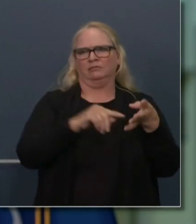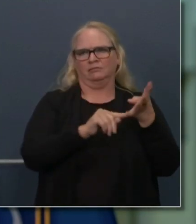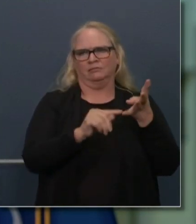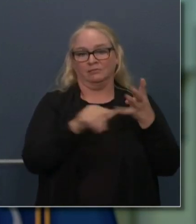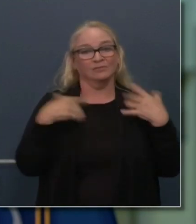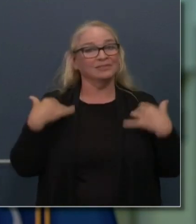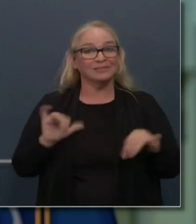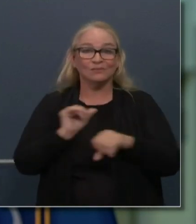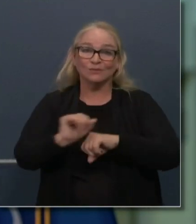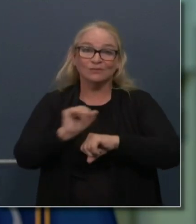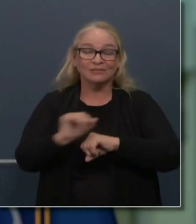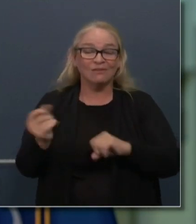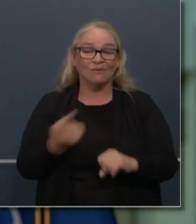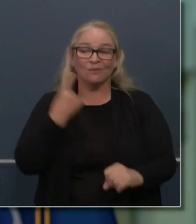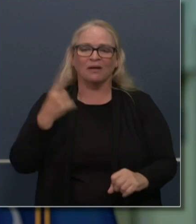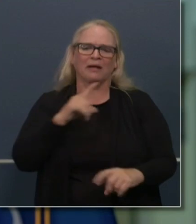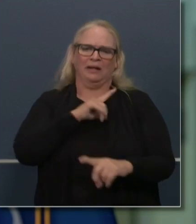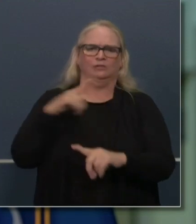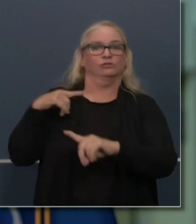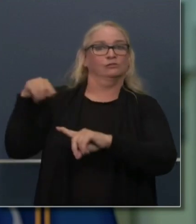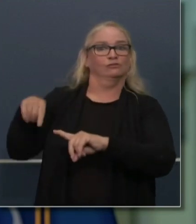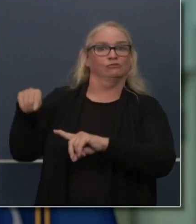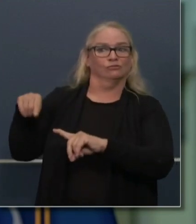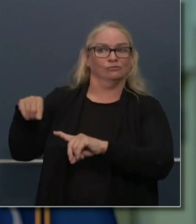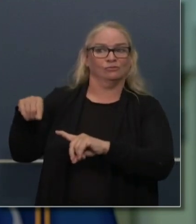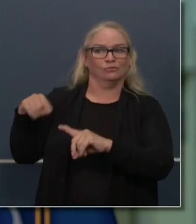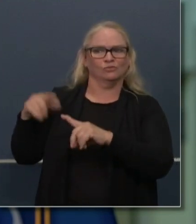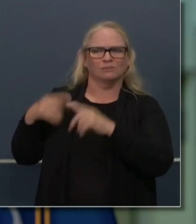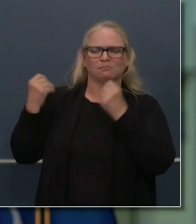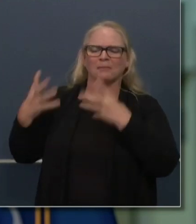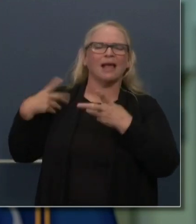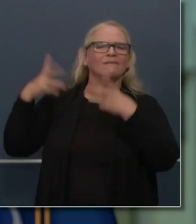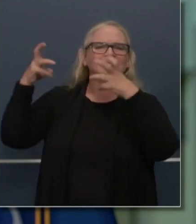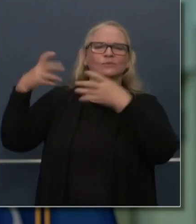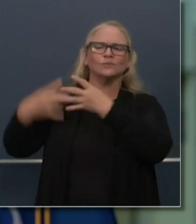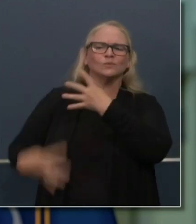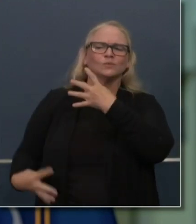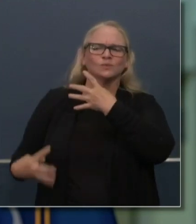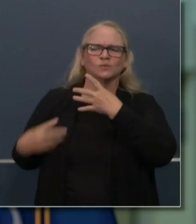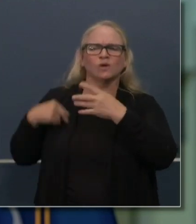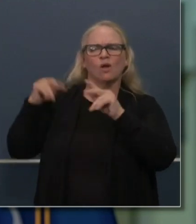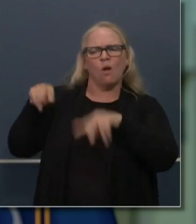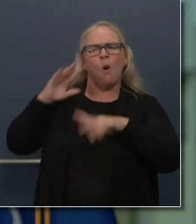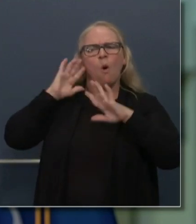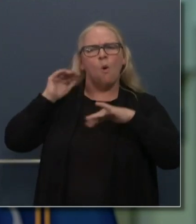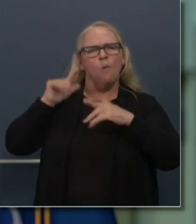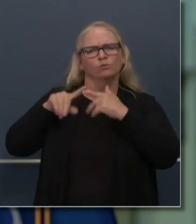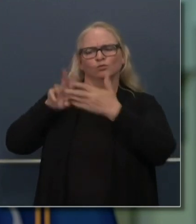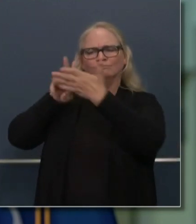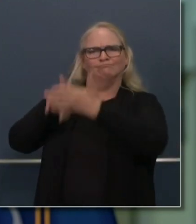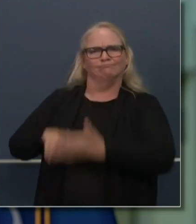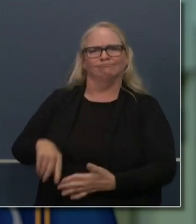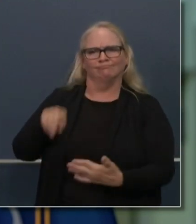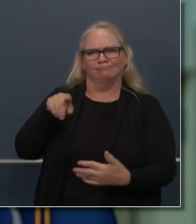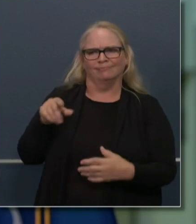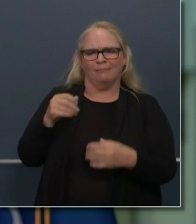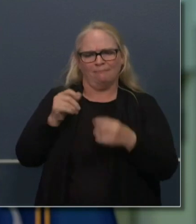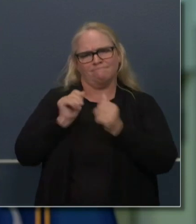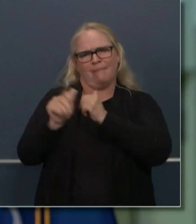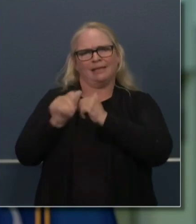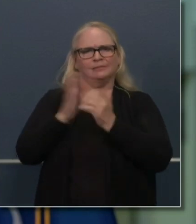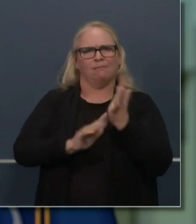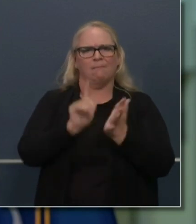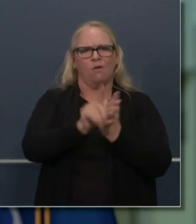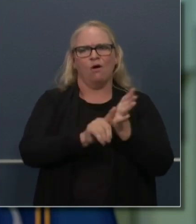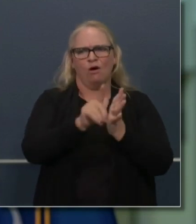and getting a lot of those things across the desk, hopefully many of them signed. And to the extent we have some disagreements, a few of them where we may have